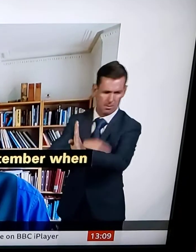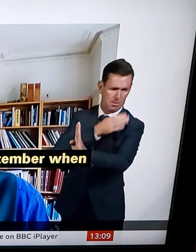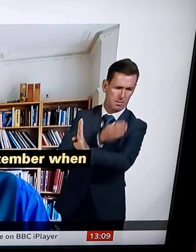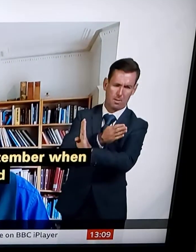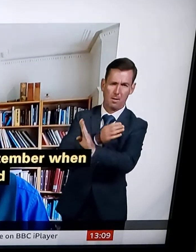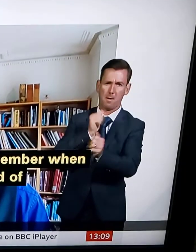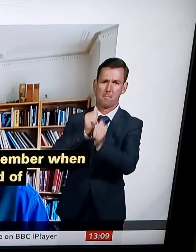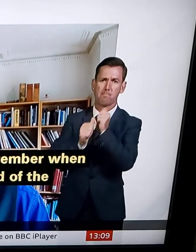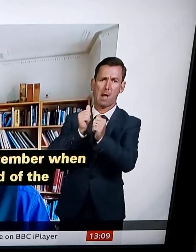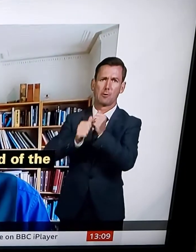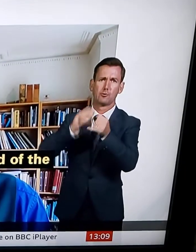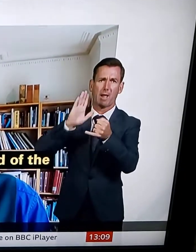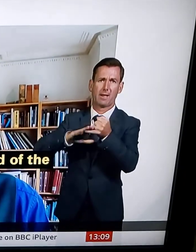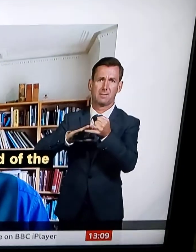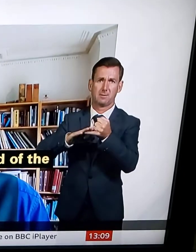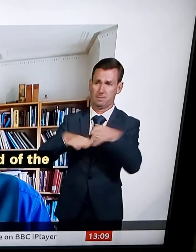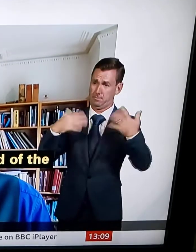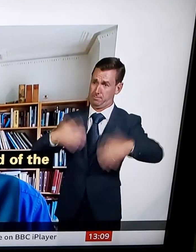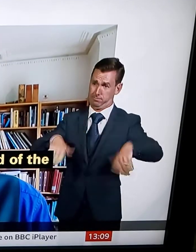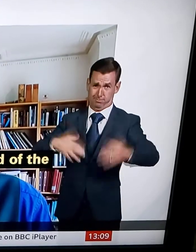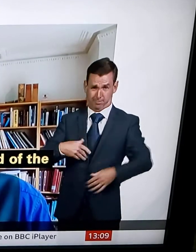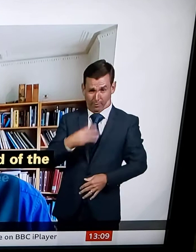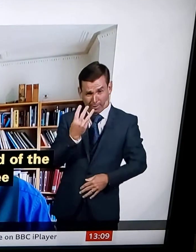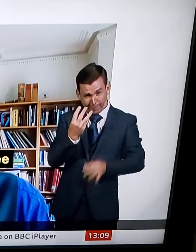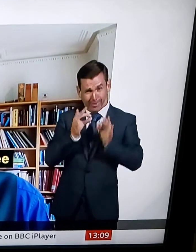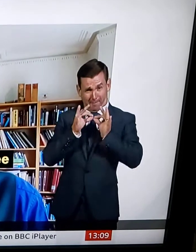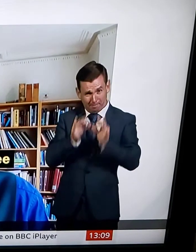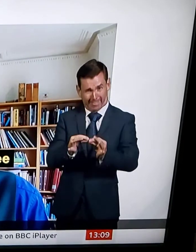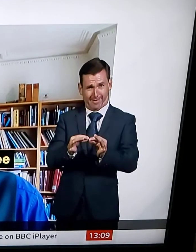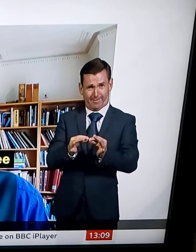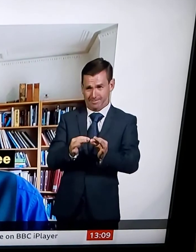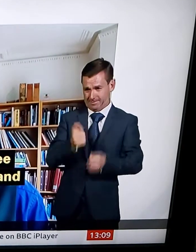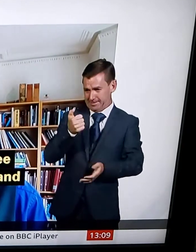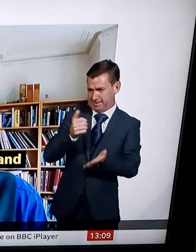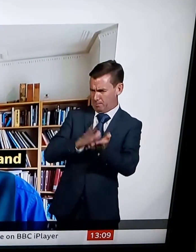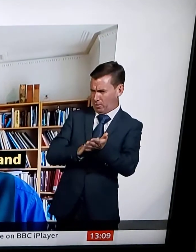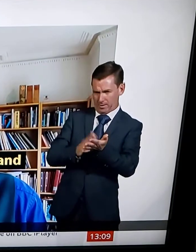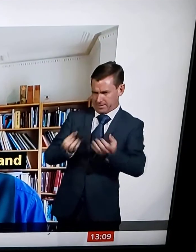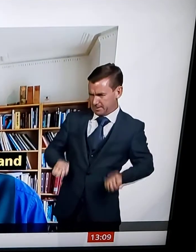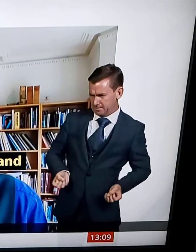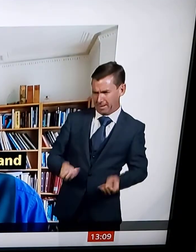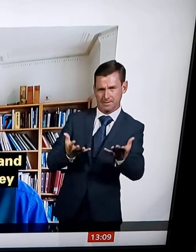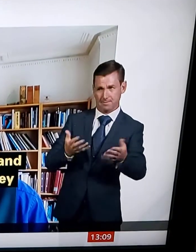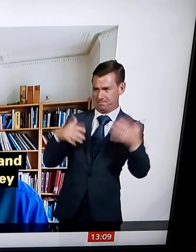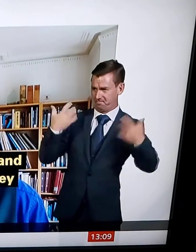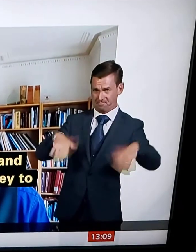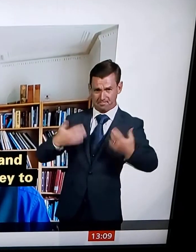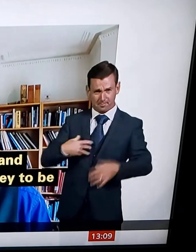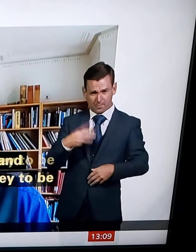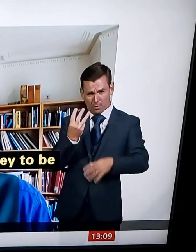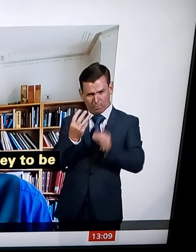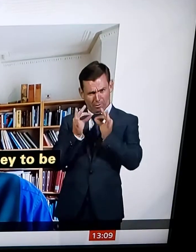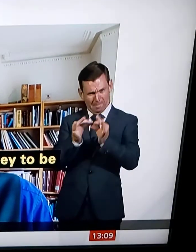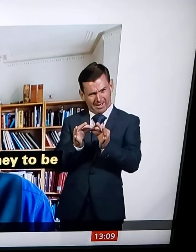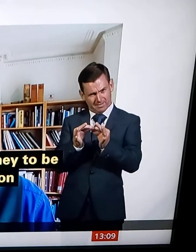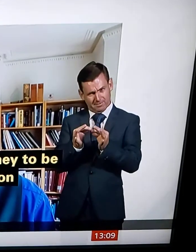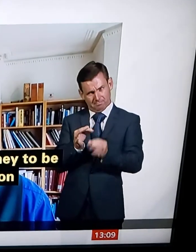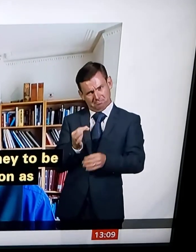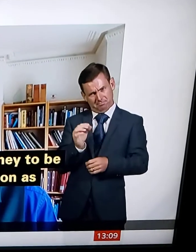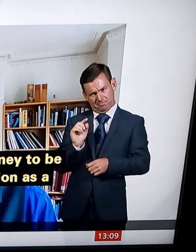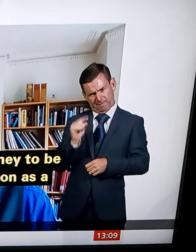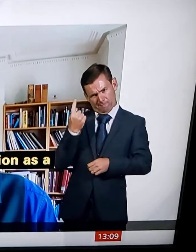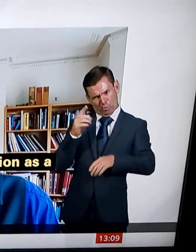Johnny Depp's wife, the actor, Amber Heard, who also arrived and called this morning to torture the ceilings. The heart of this of Amber Heard claims